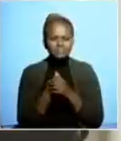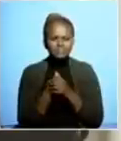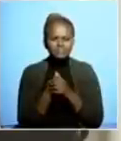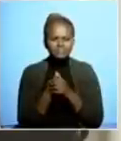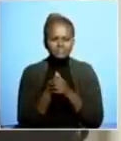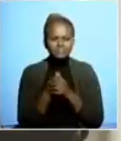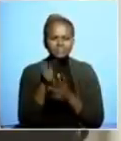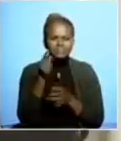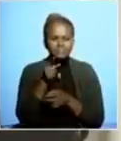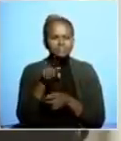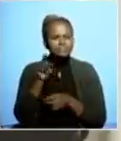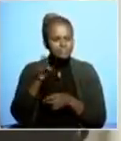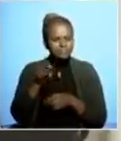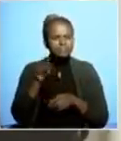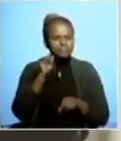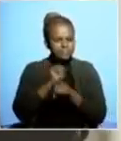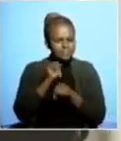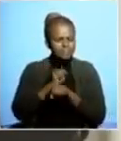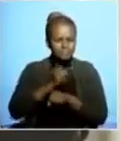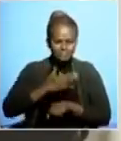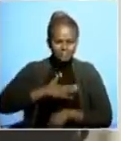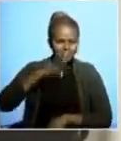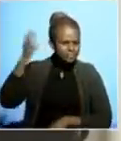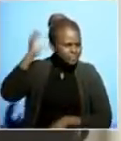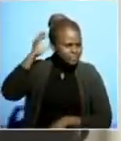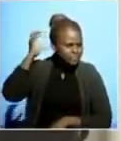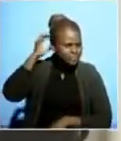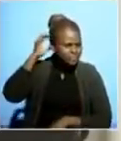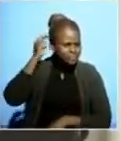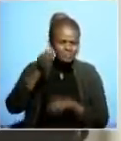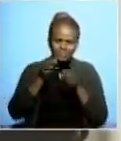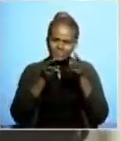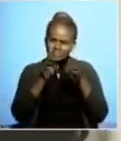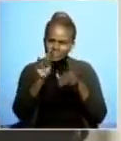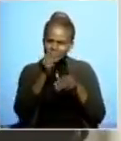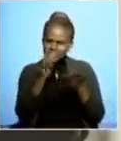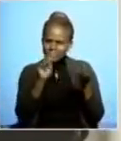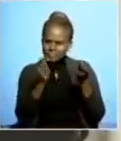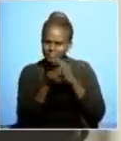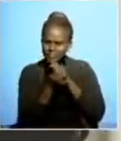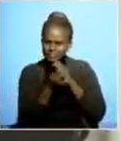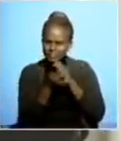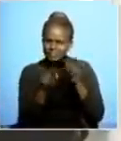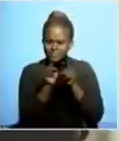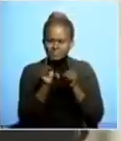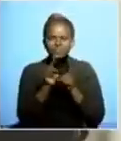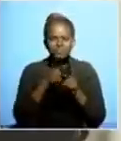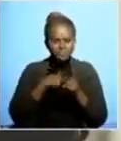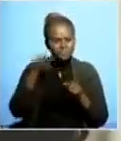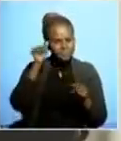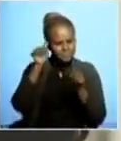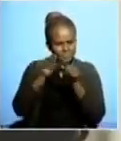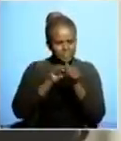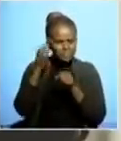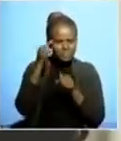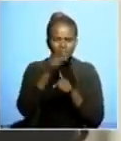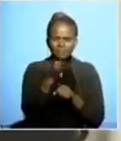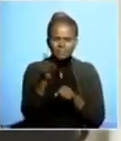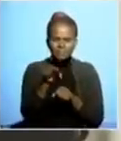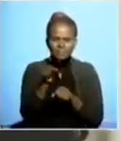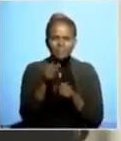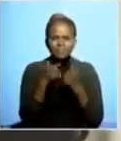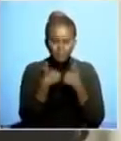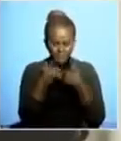You have to work out my gray matter, my brain first, the way it was trained, for me to agree to such conduct. The fact that there's